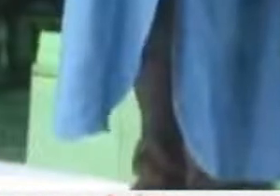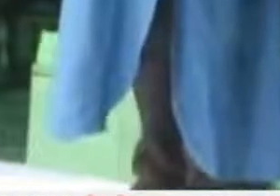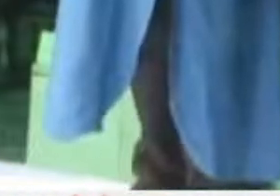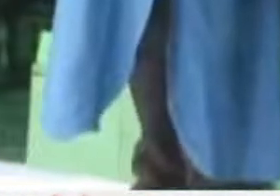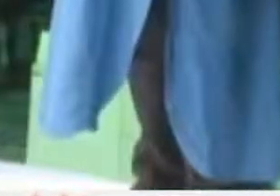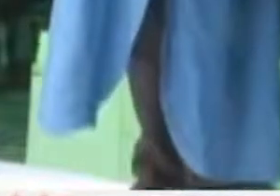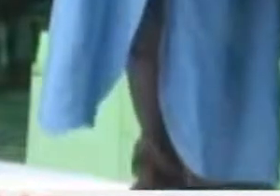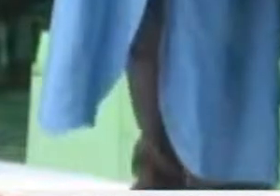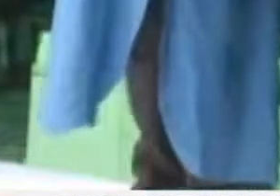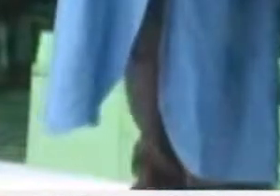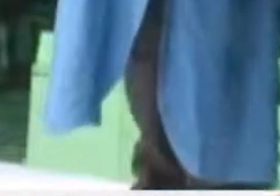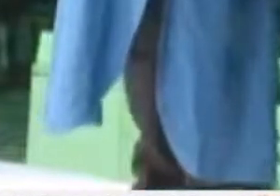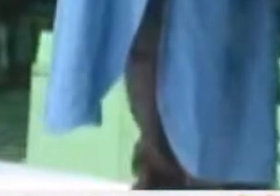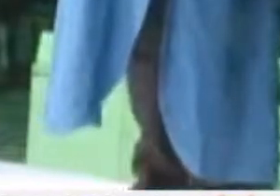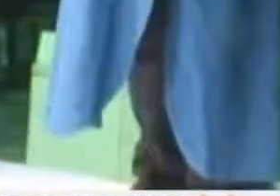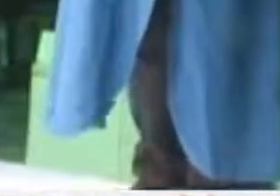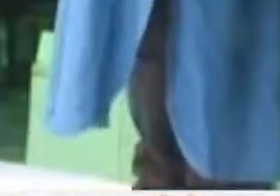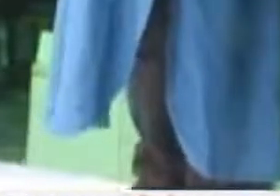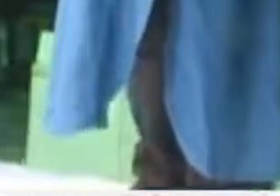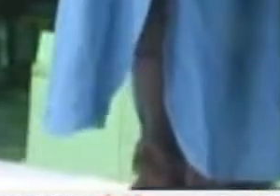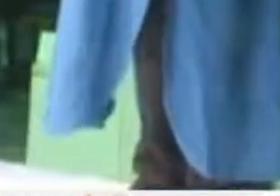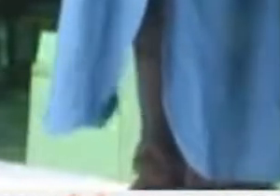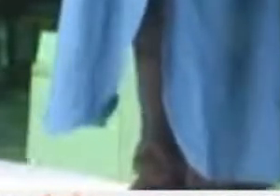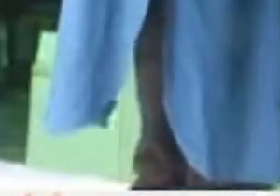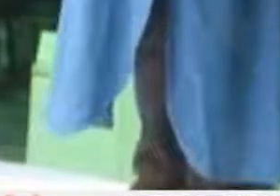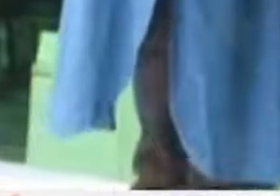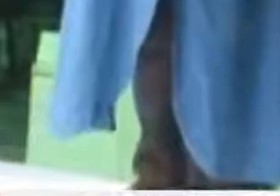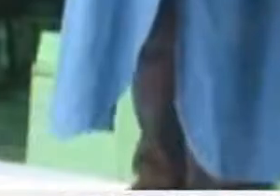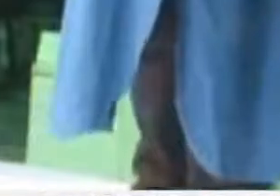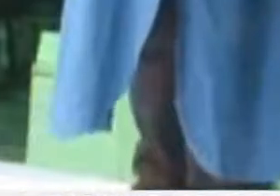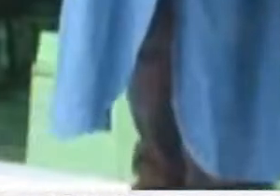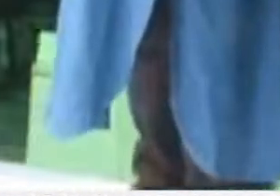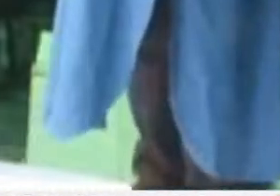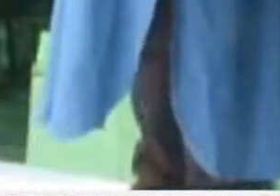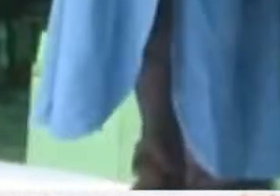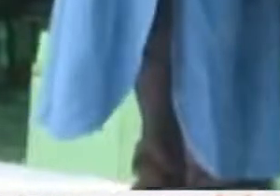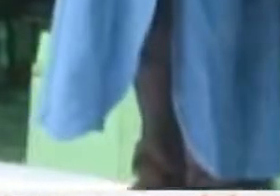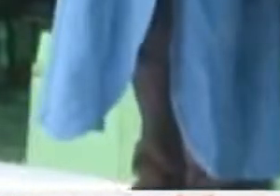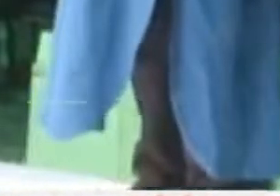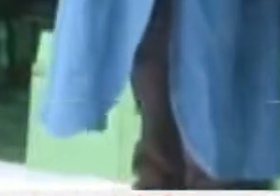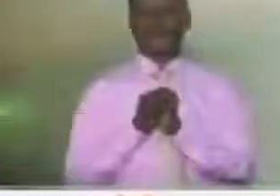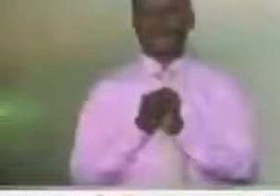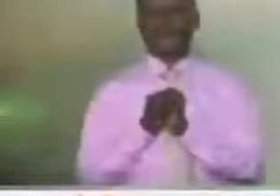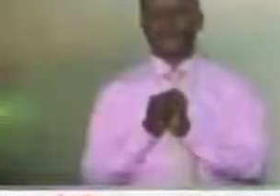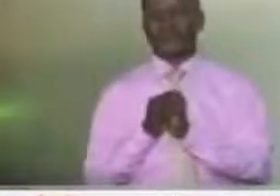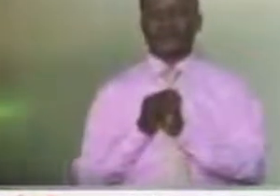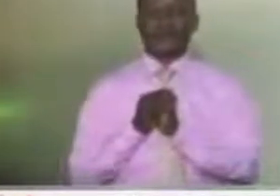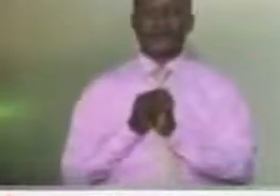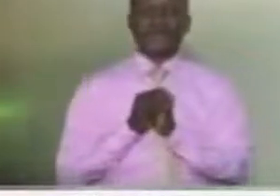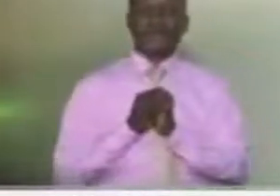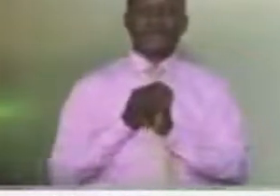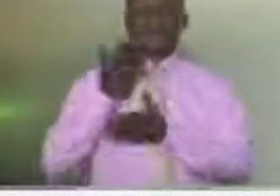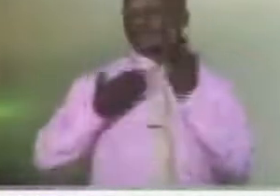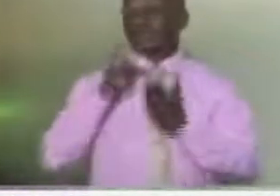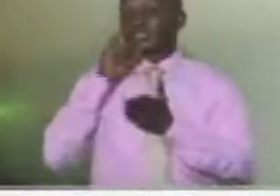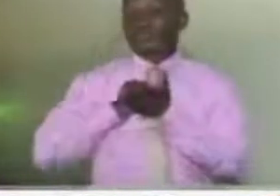a lot of conversation tonight. Okay. One very critical aspect of the Electoral Bill 2021 is that,